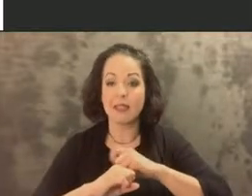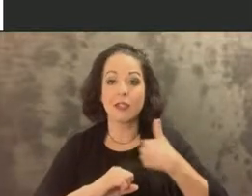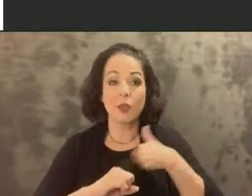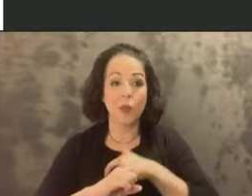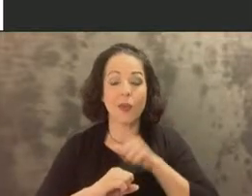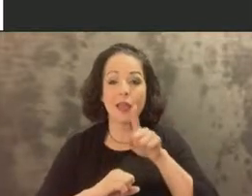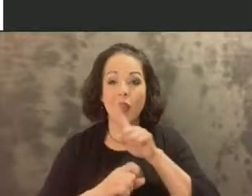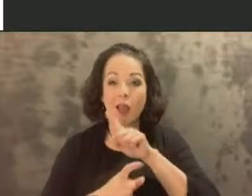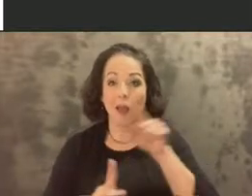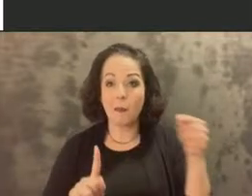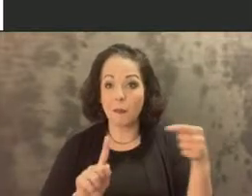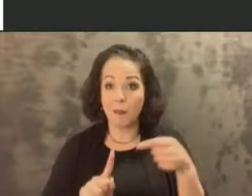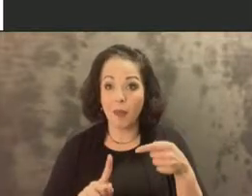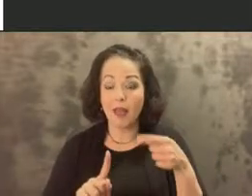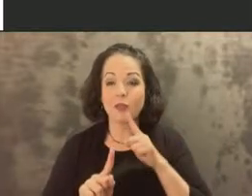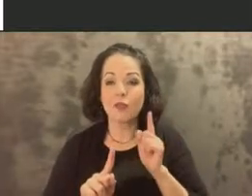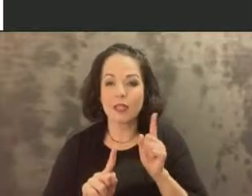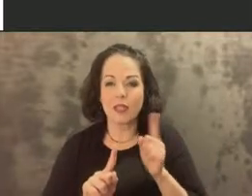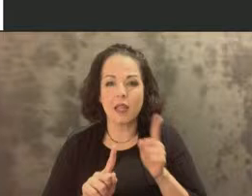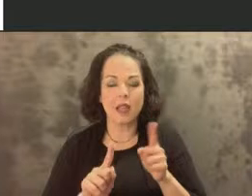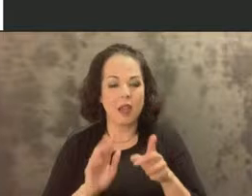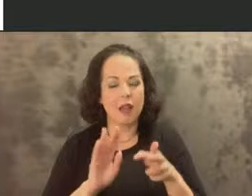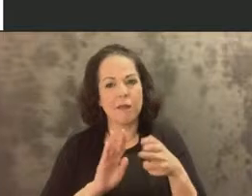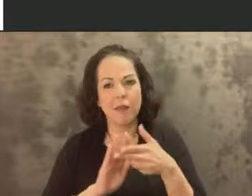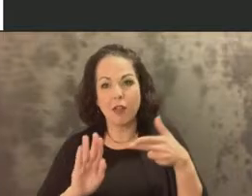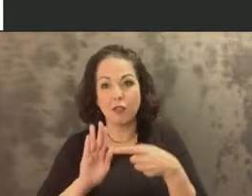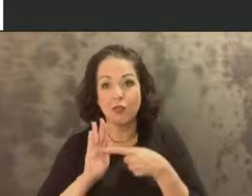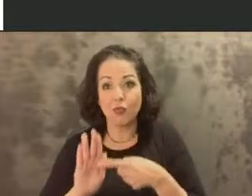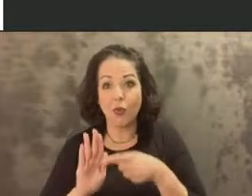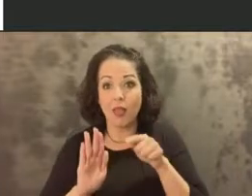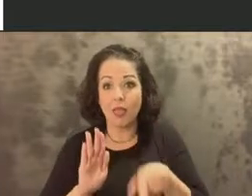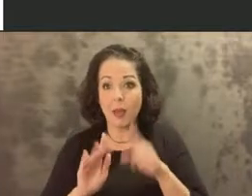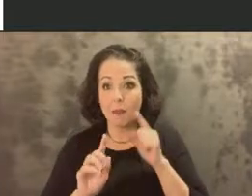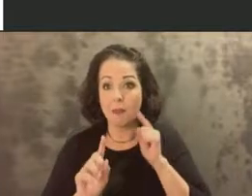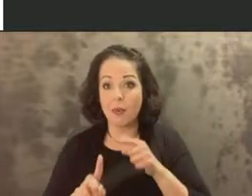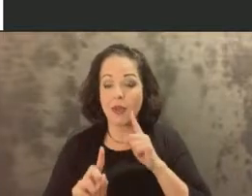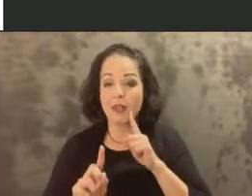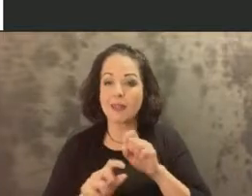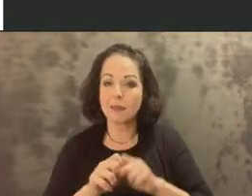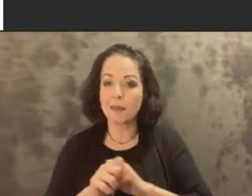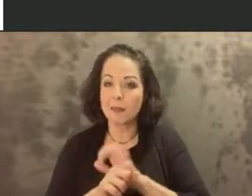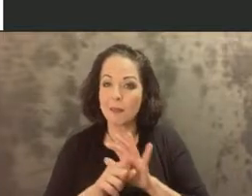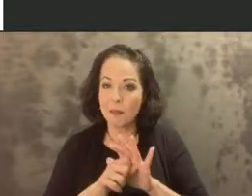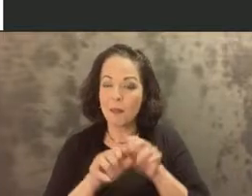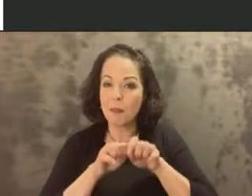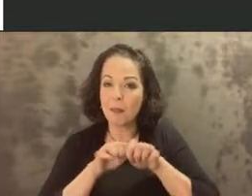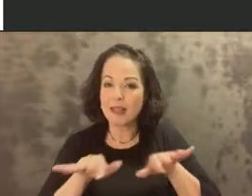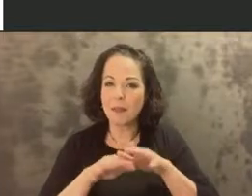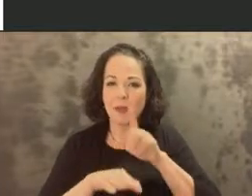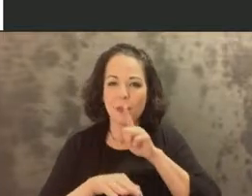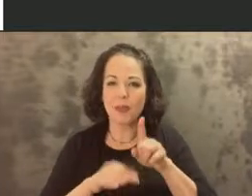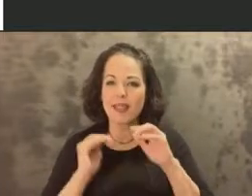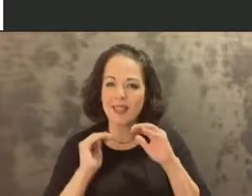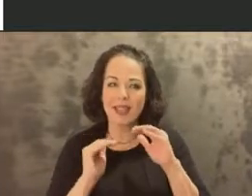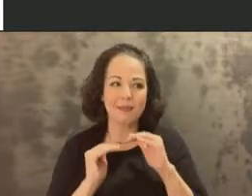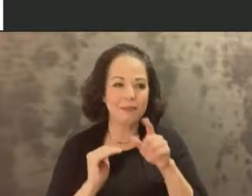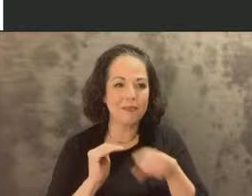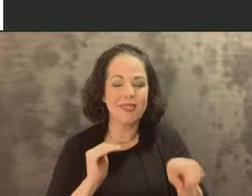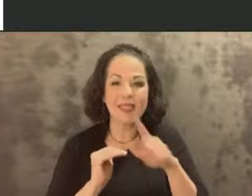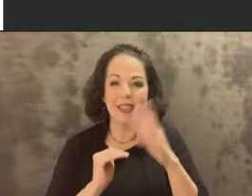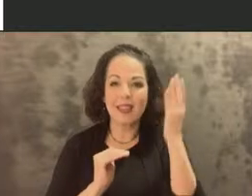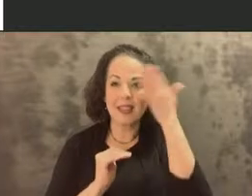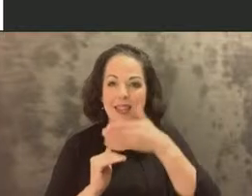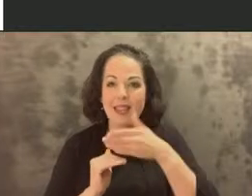to to underscore that point that the pandemic has really underscored the need for